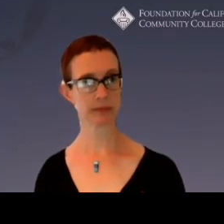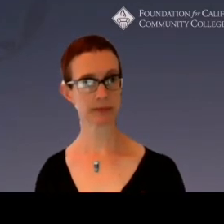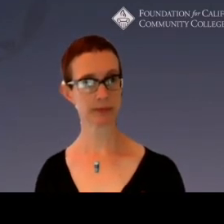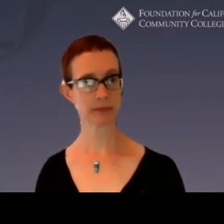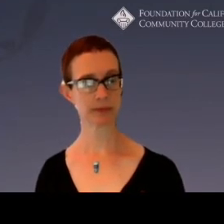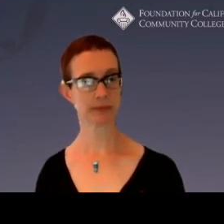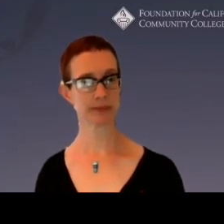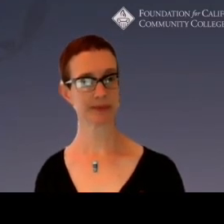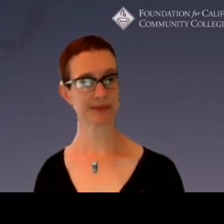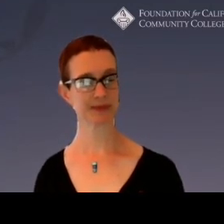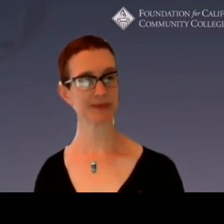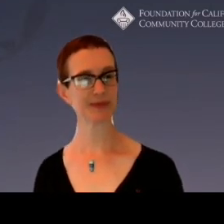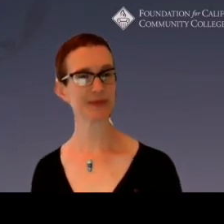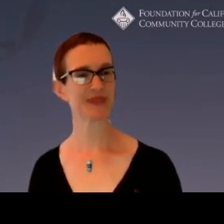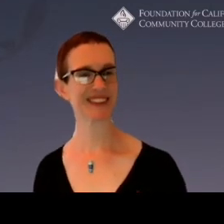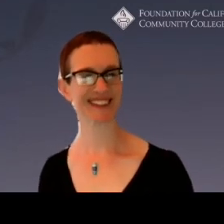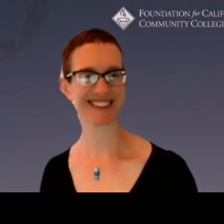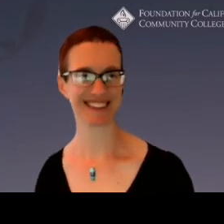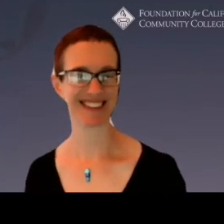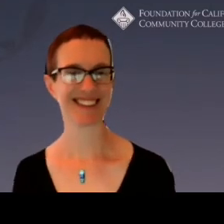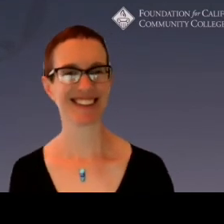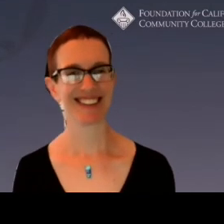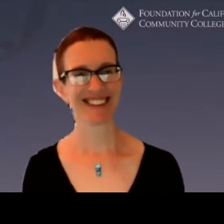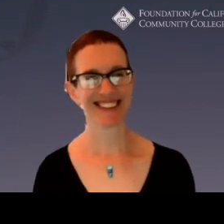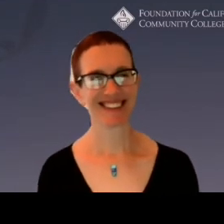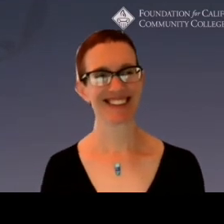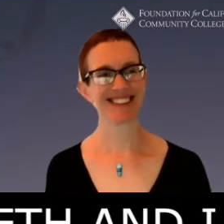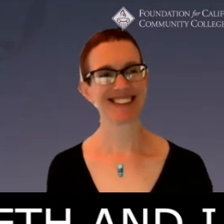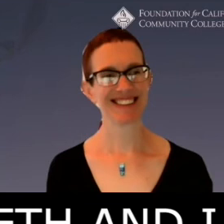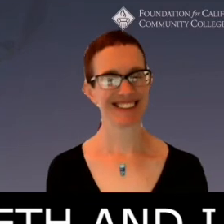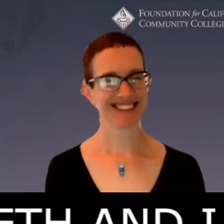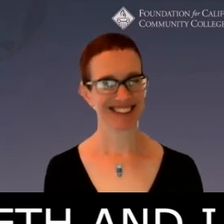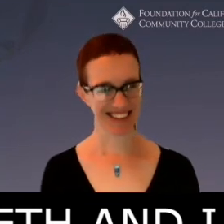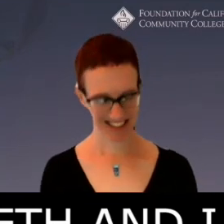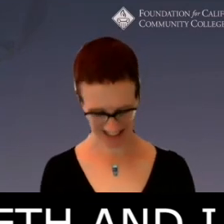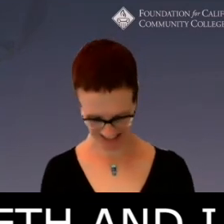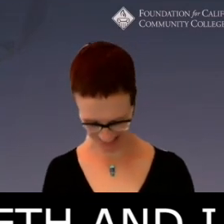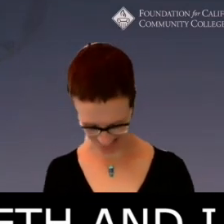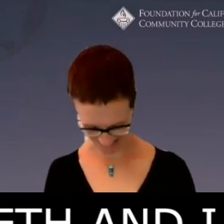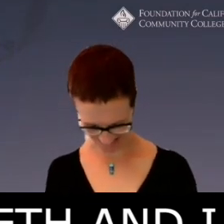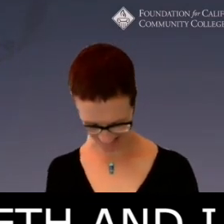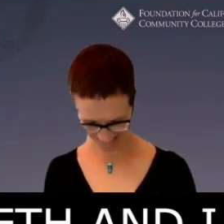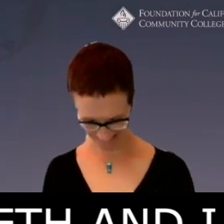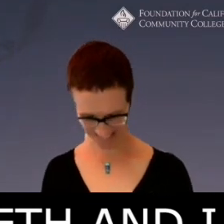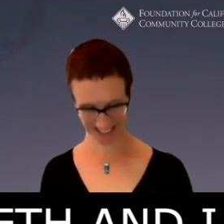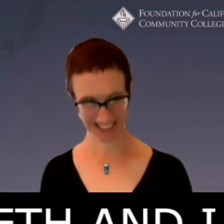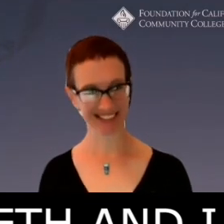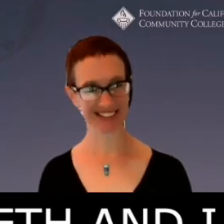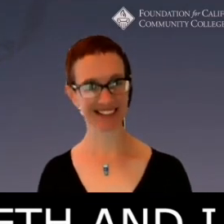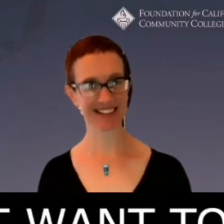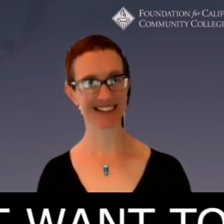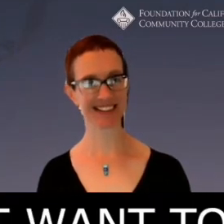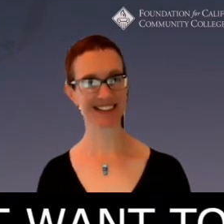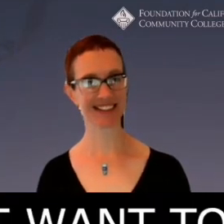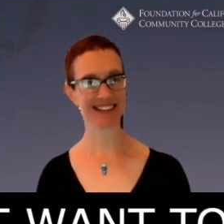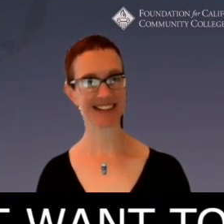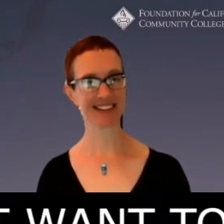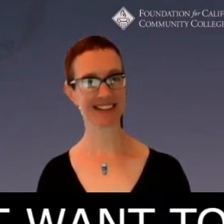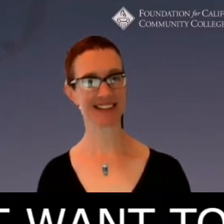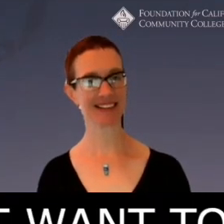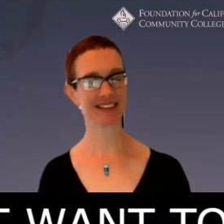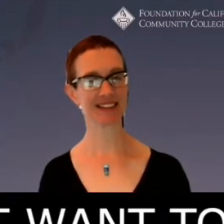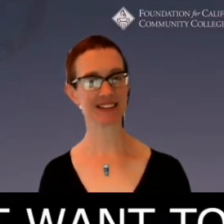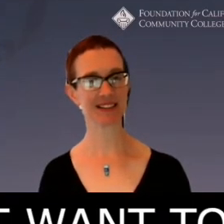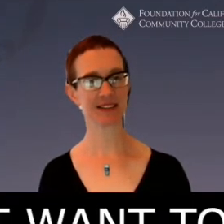Hi, I'm actually Lisa. Beth and I are both on this call, but I'm showing up as Beth. I don't want to be an imposter here. I'm wondering if